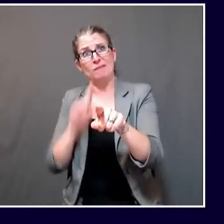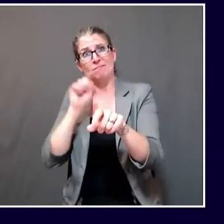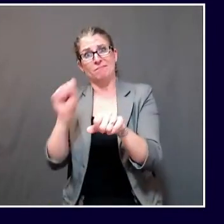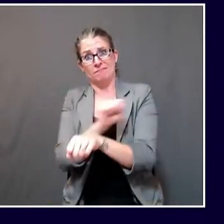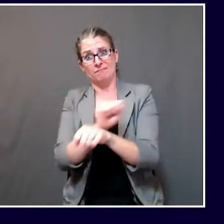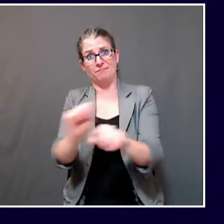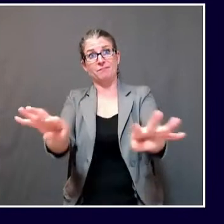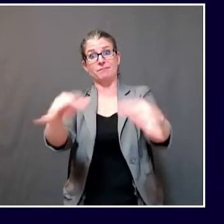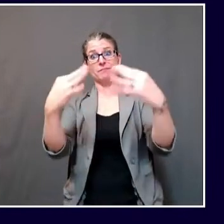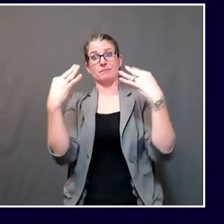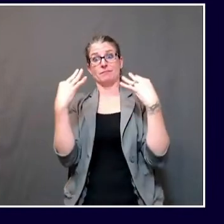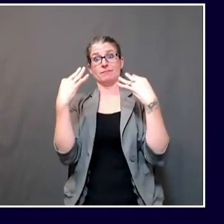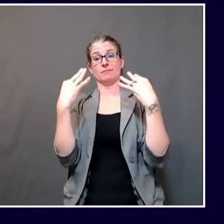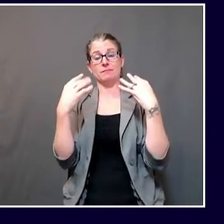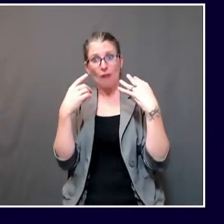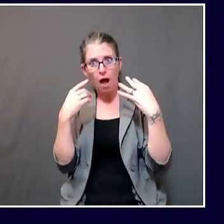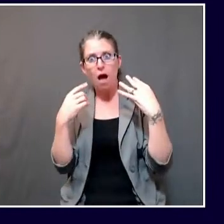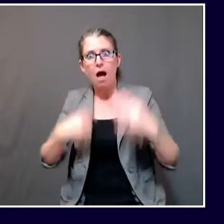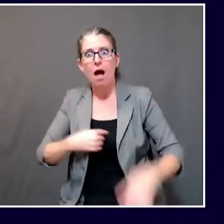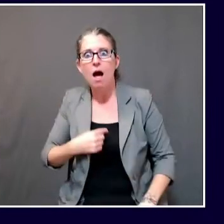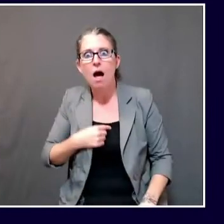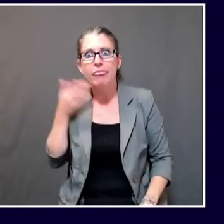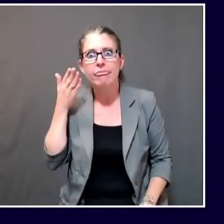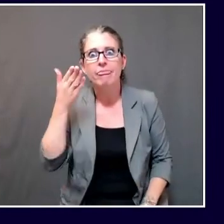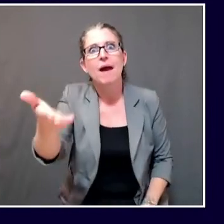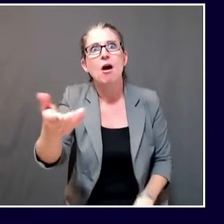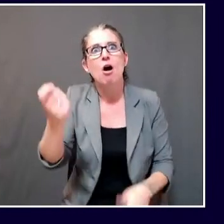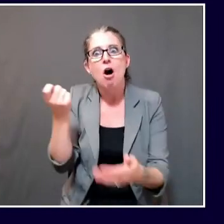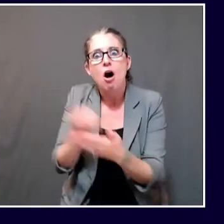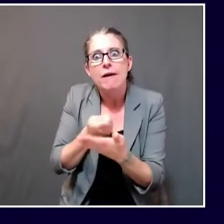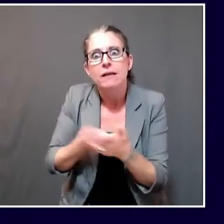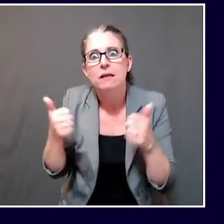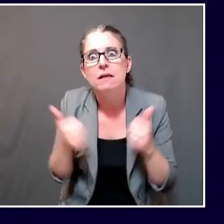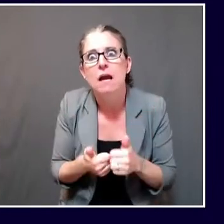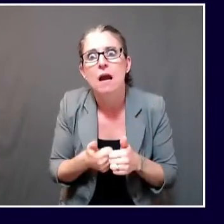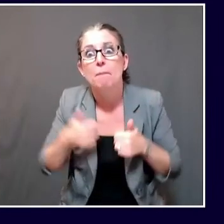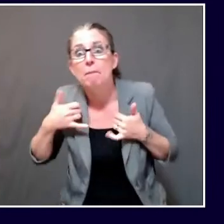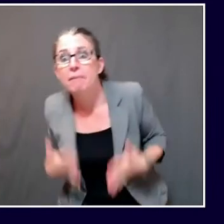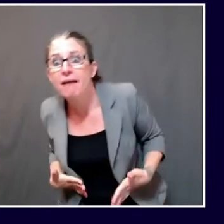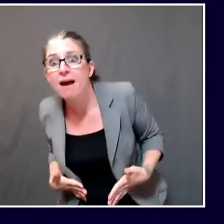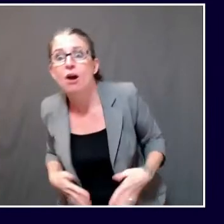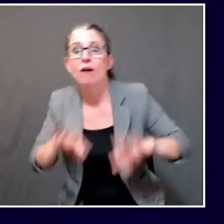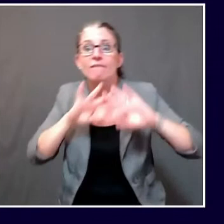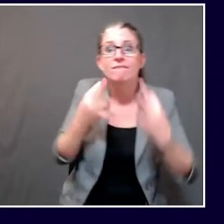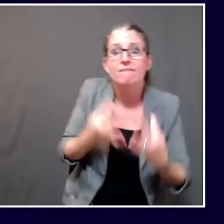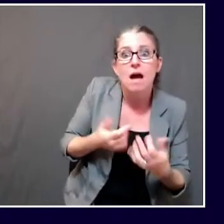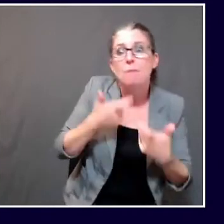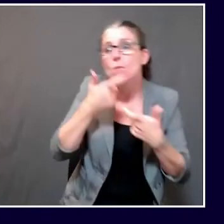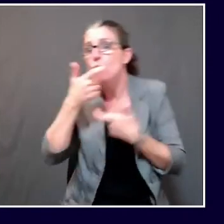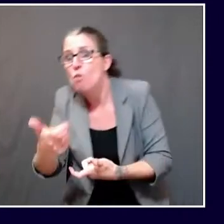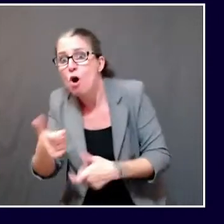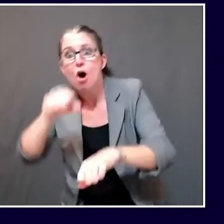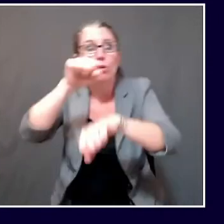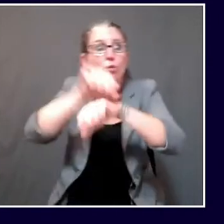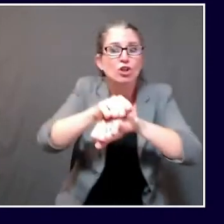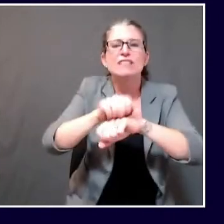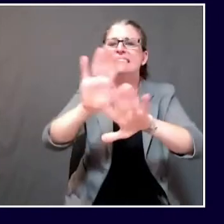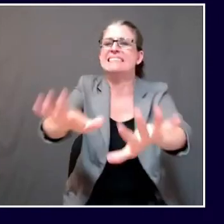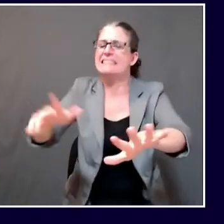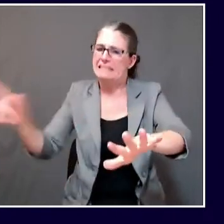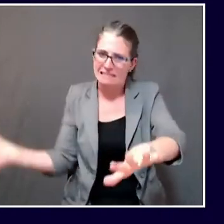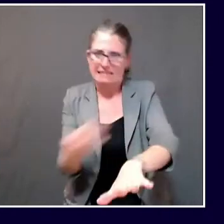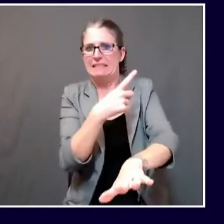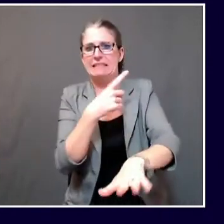contact. The state of Maine and the Maine CDC have issued a standing order that allows you to be